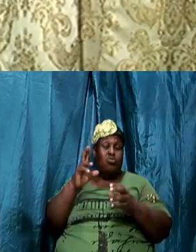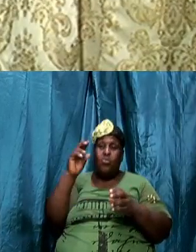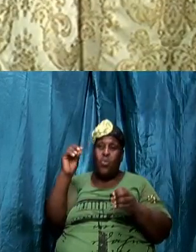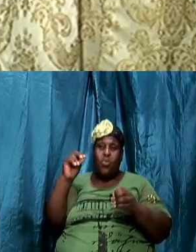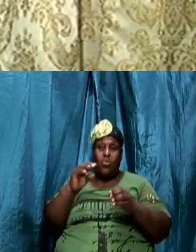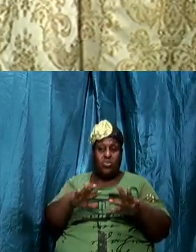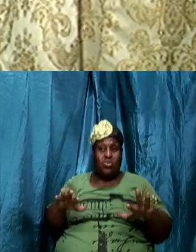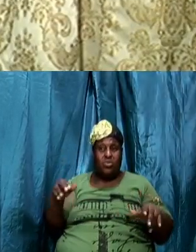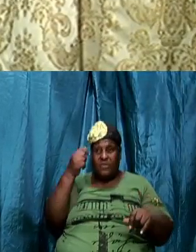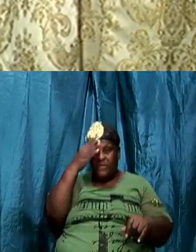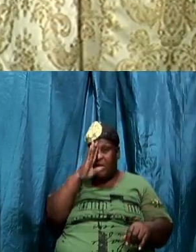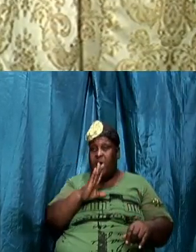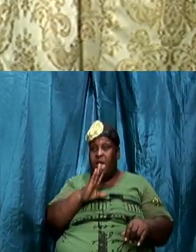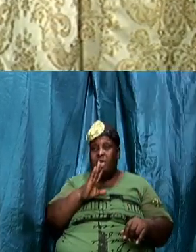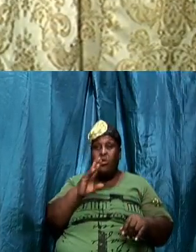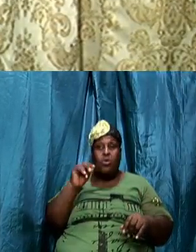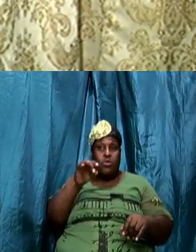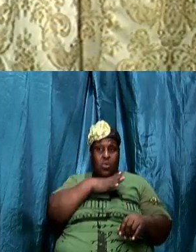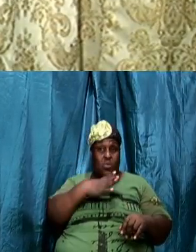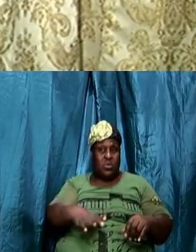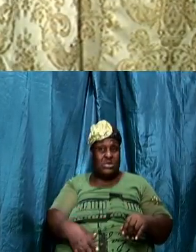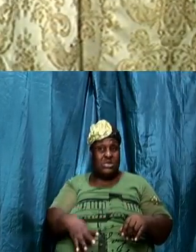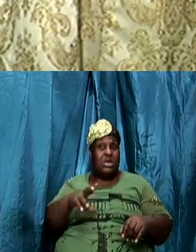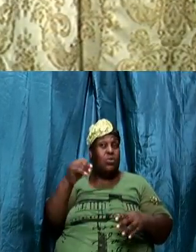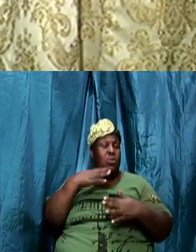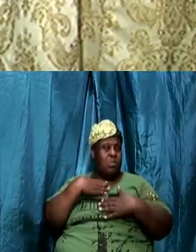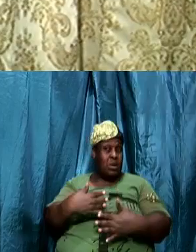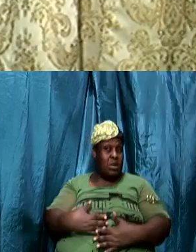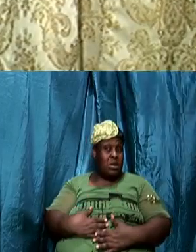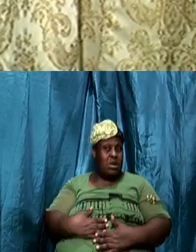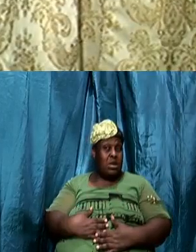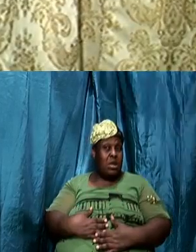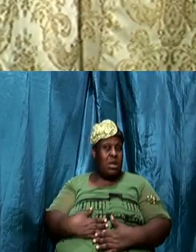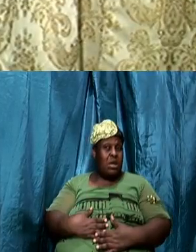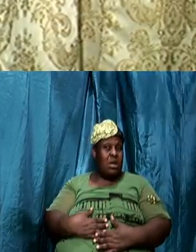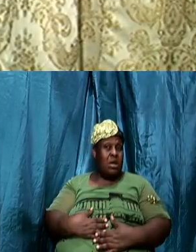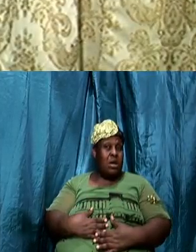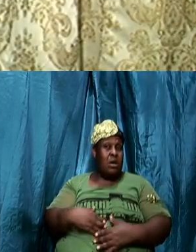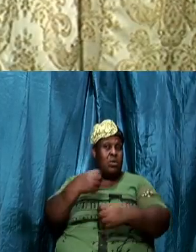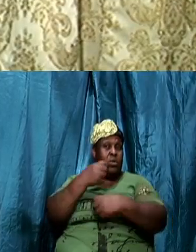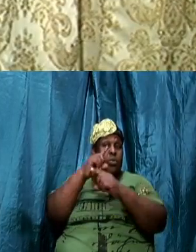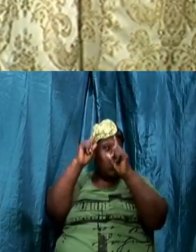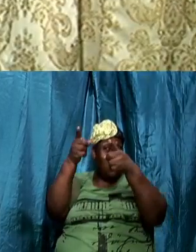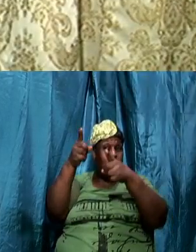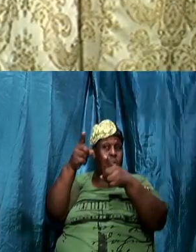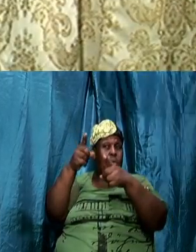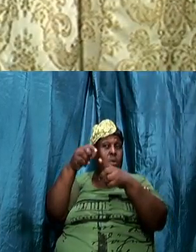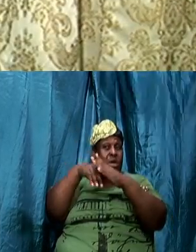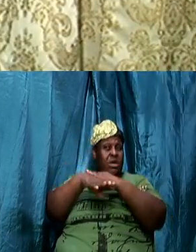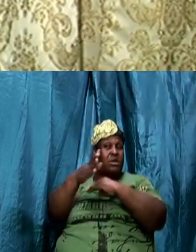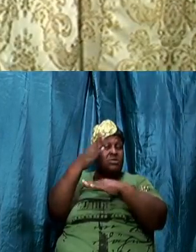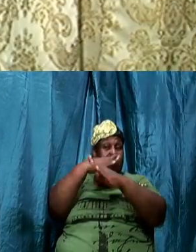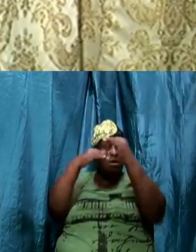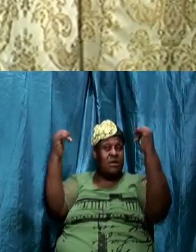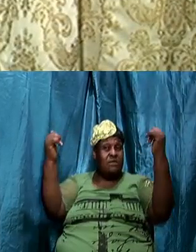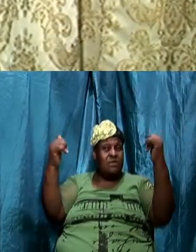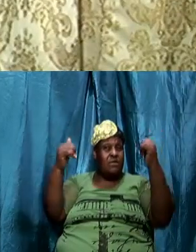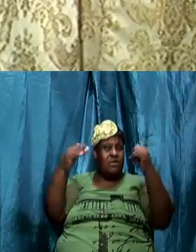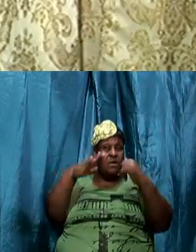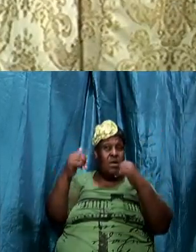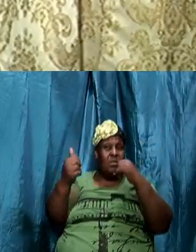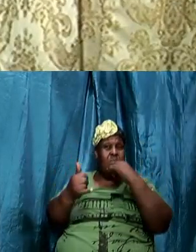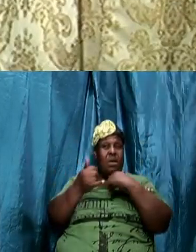God, no Christian, nobody is going to make it into heaven by buck up. It is going